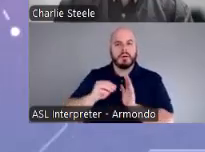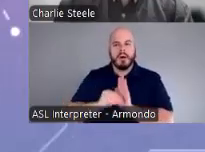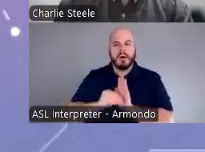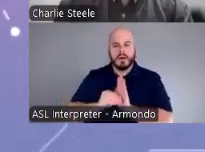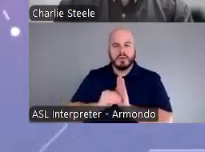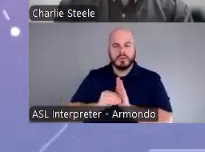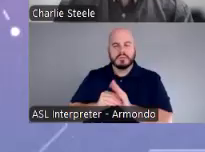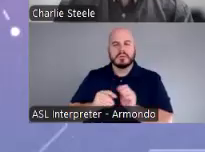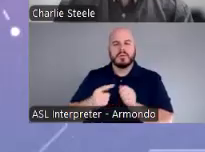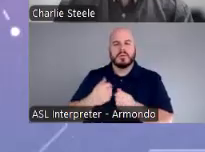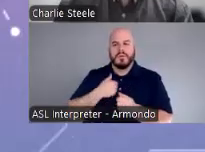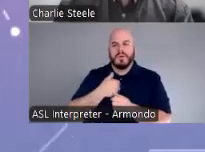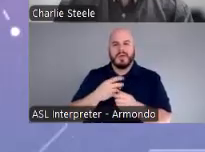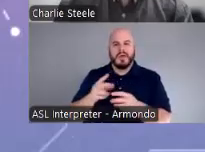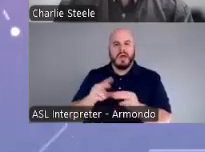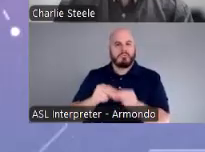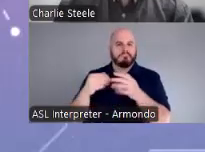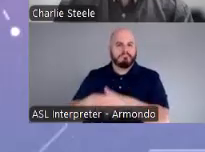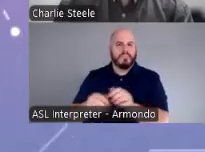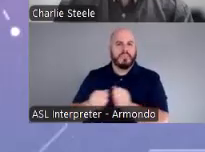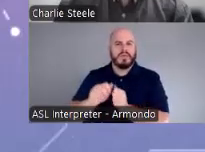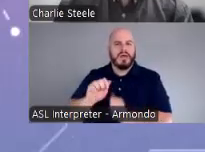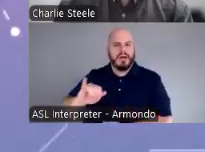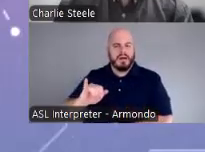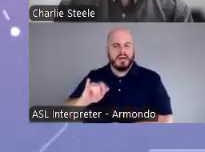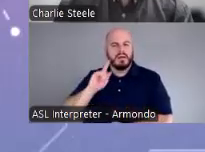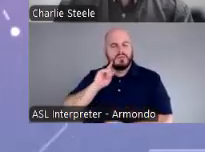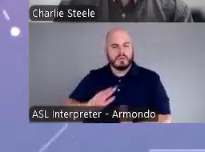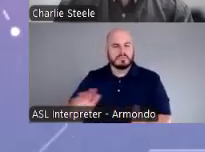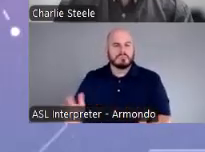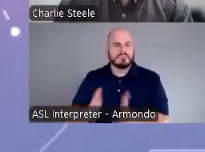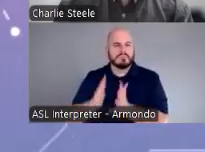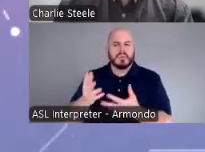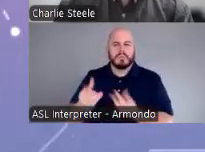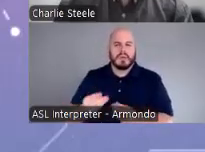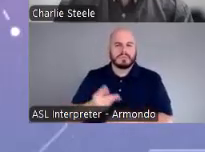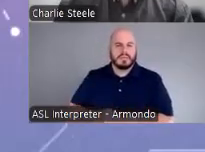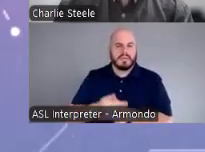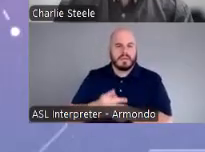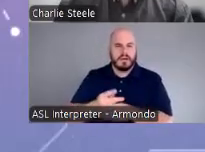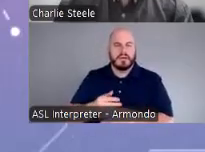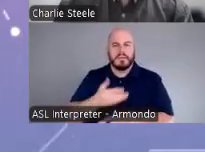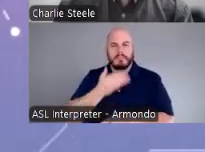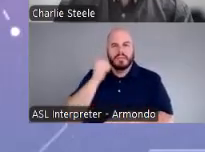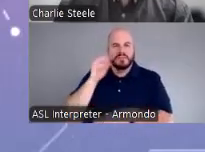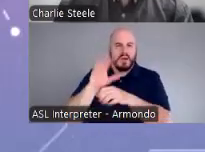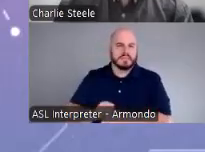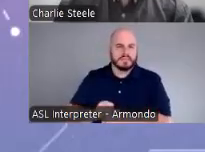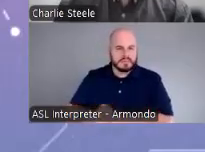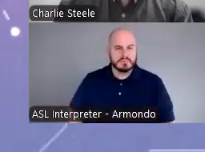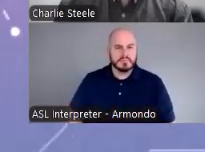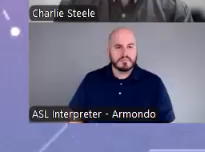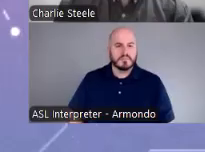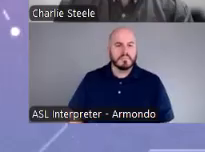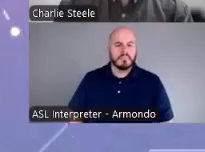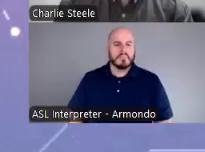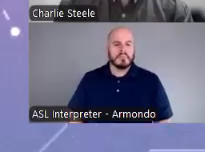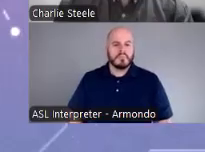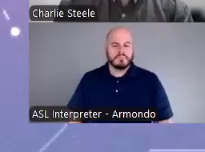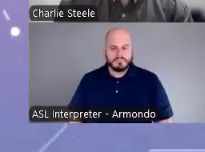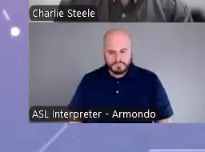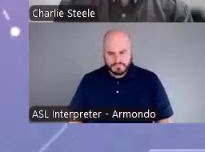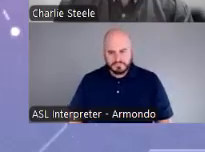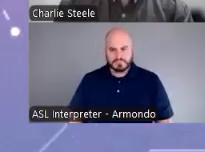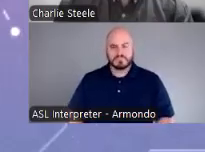integrating with AI to really foster compassionate care practice. Now, this is how I am